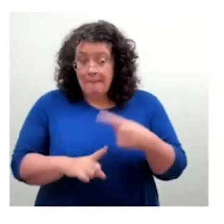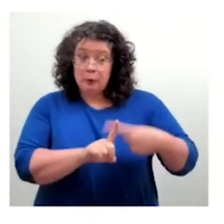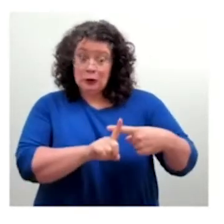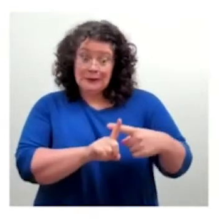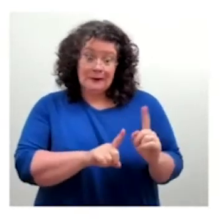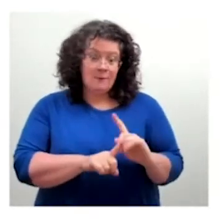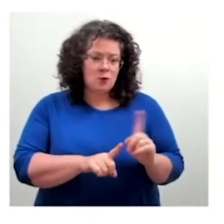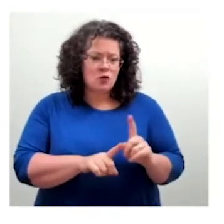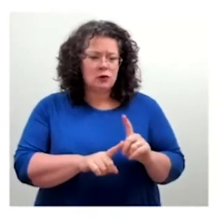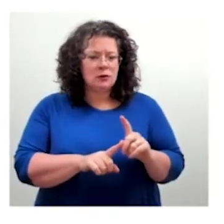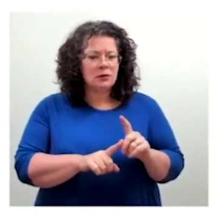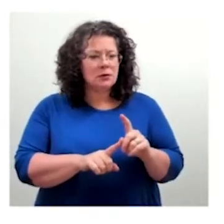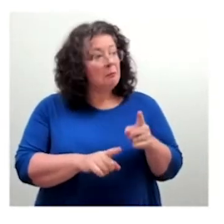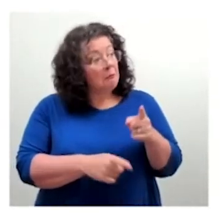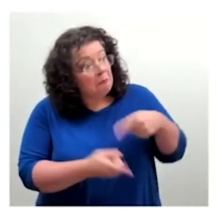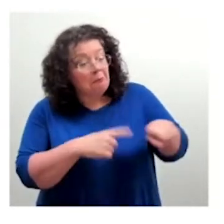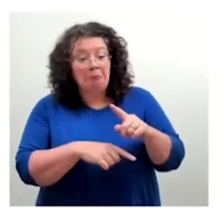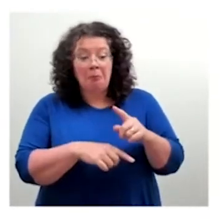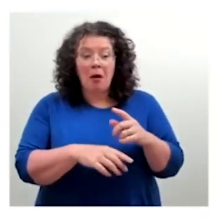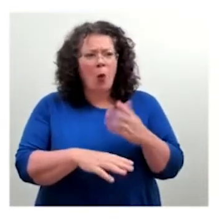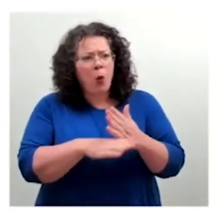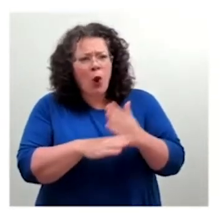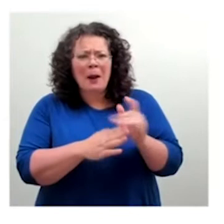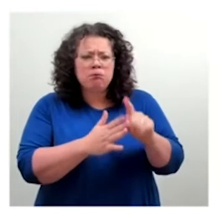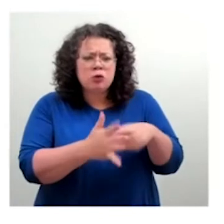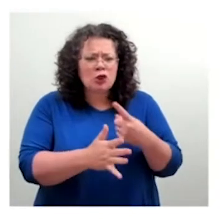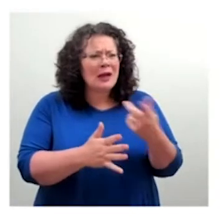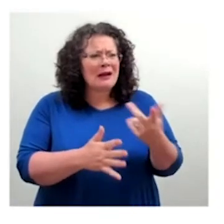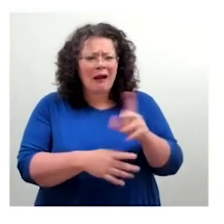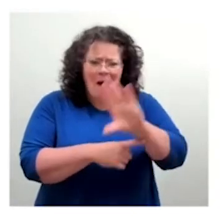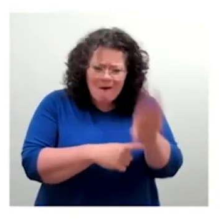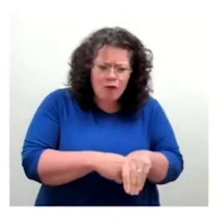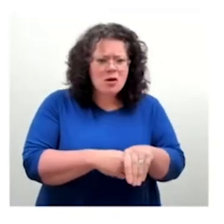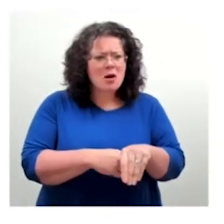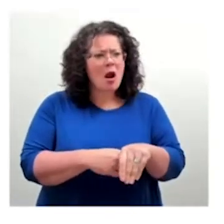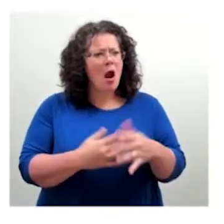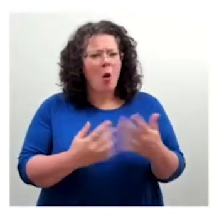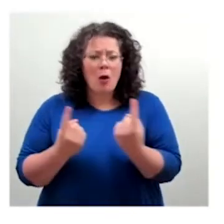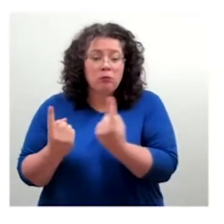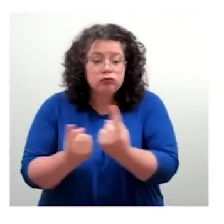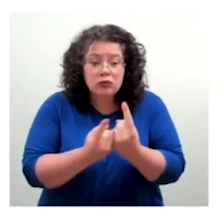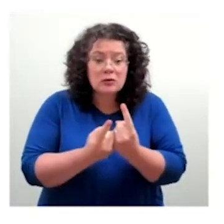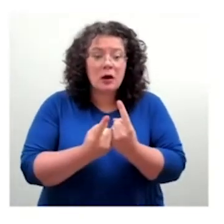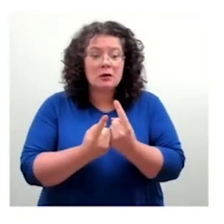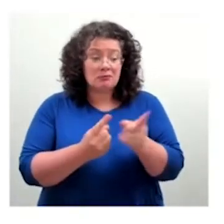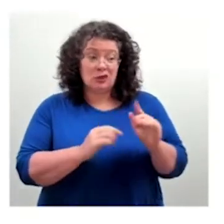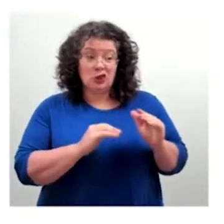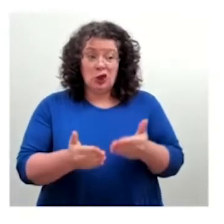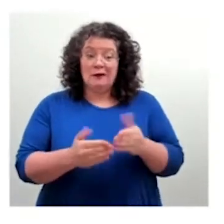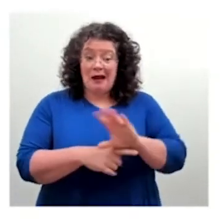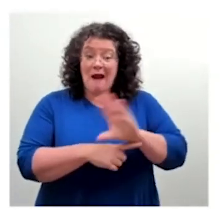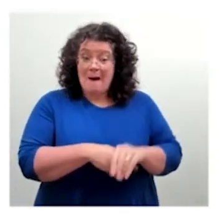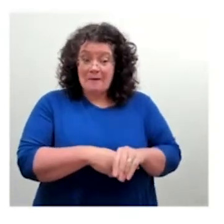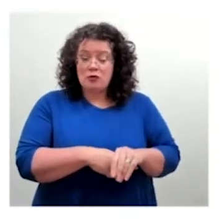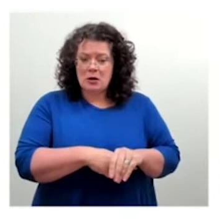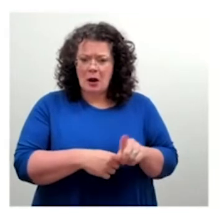Africa, are suddenly realizing that people with disabilities cannot use their products and services. Of course, civic organizations have been